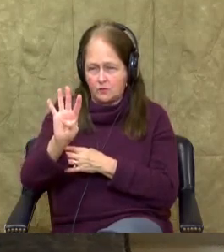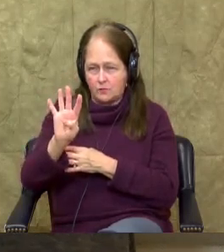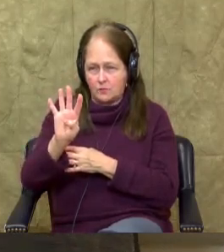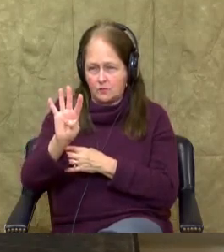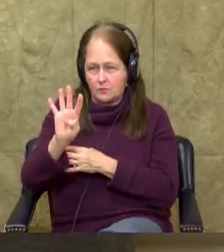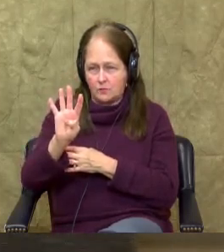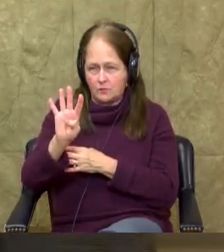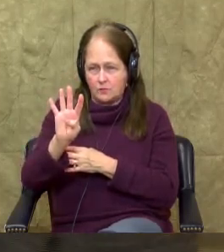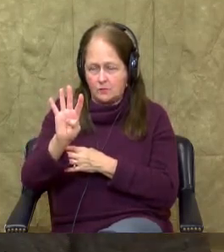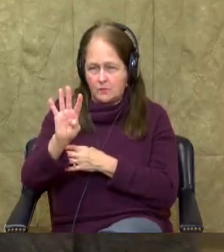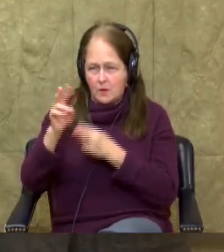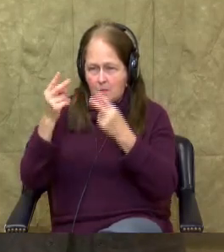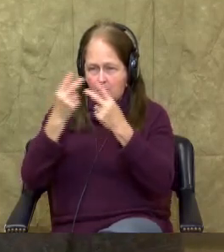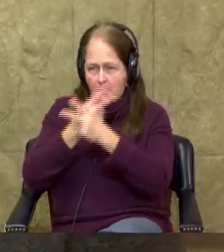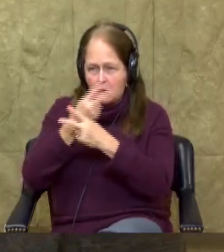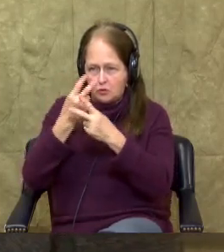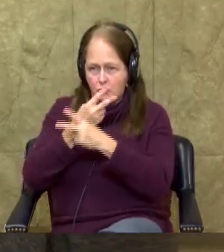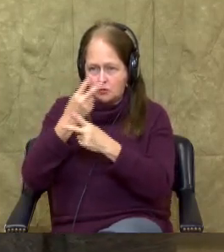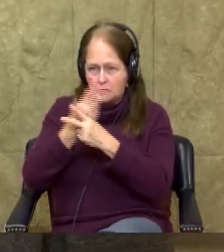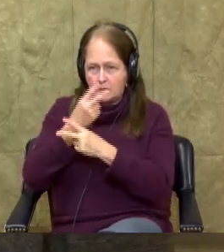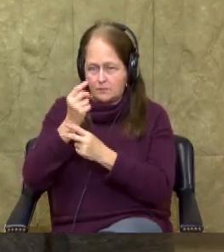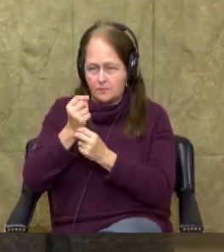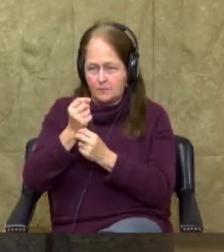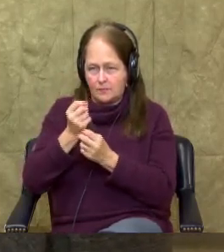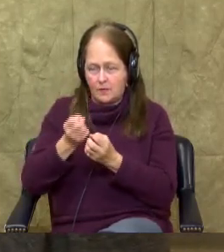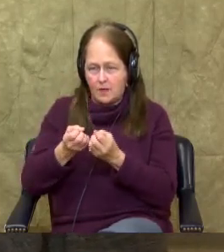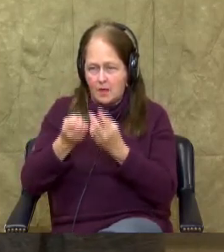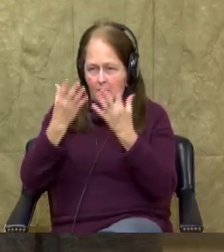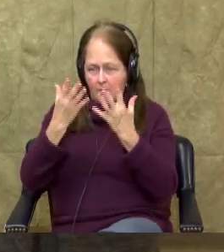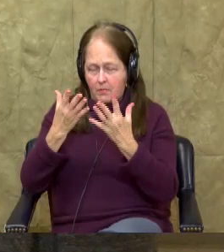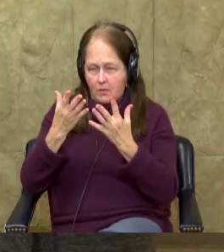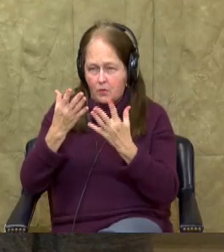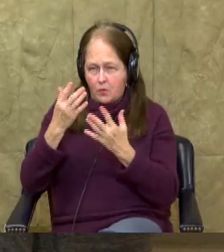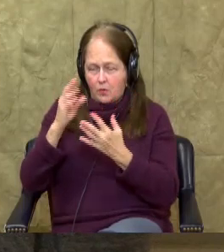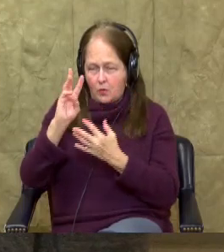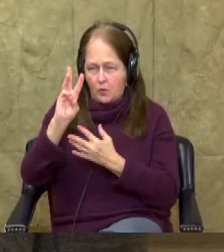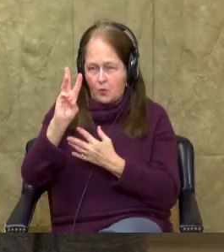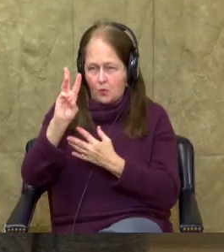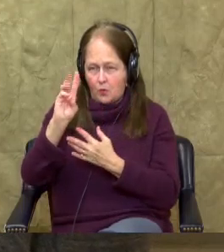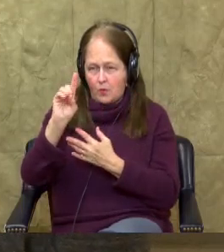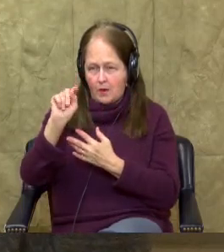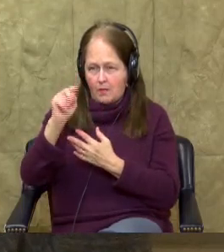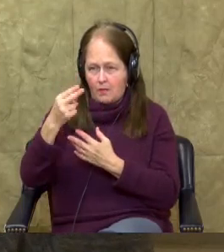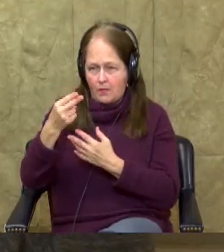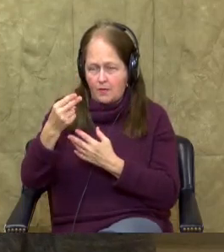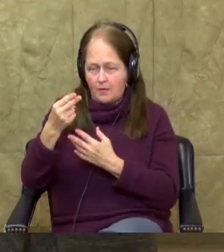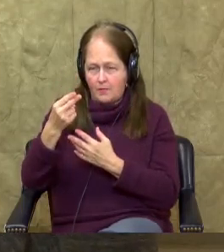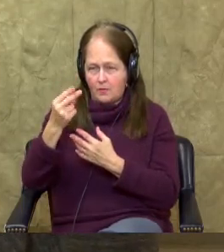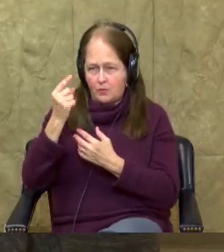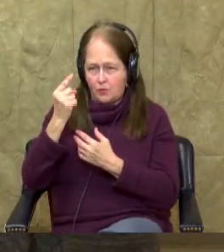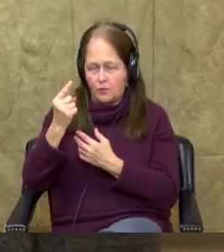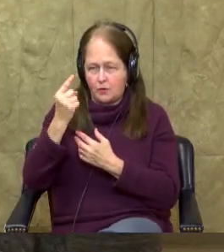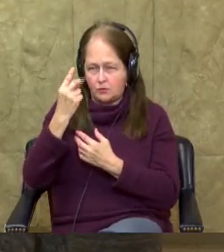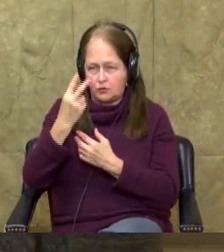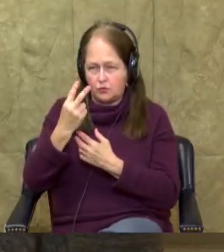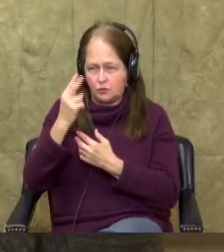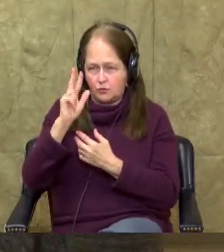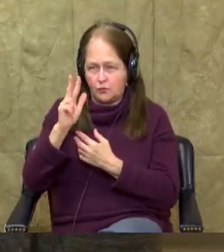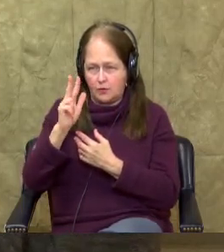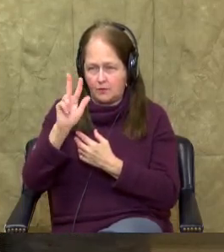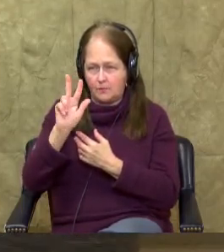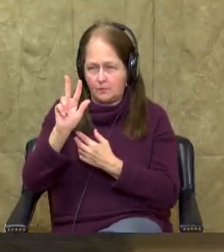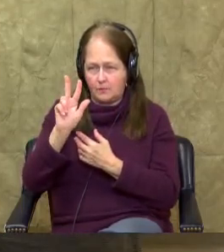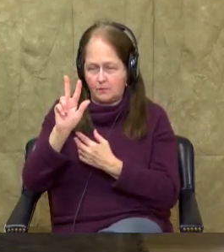And let's put a multiplication symbol. How many do we have for the width? 1, 2,